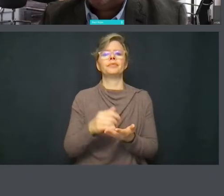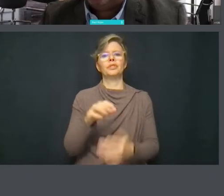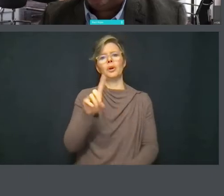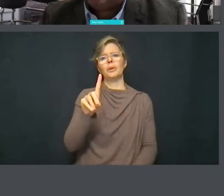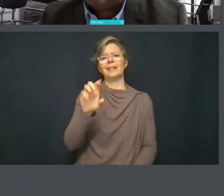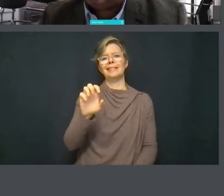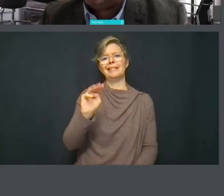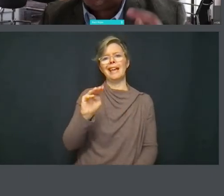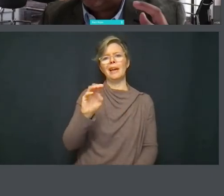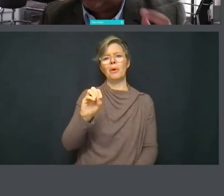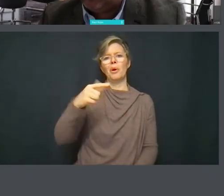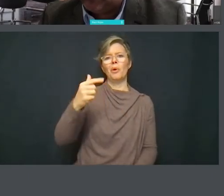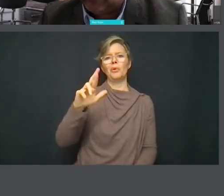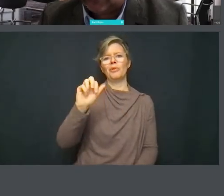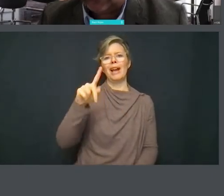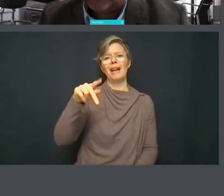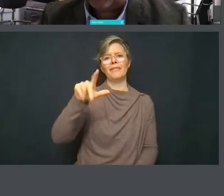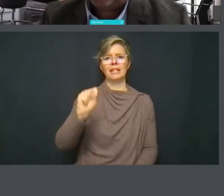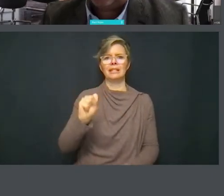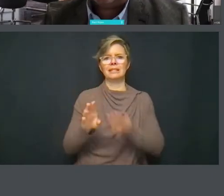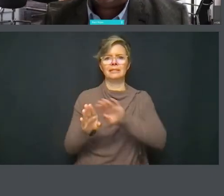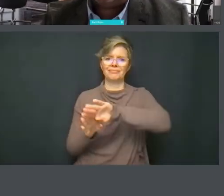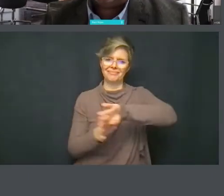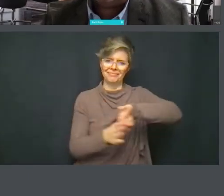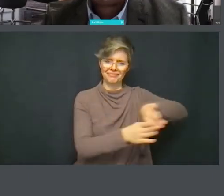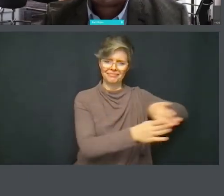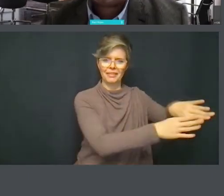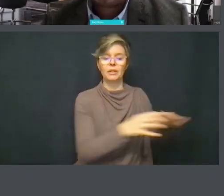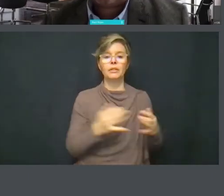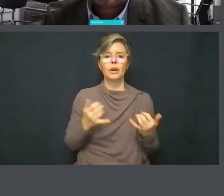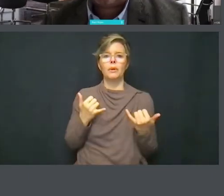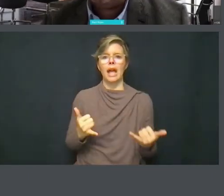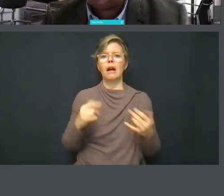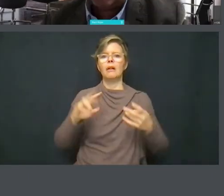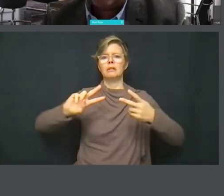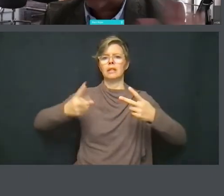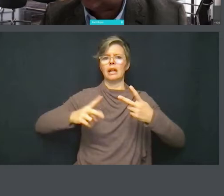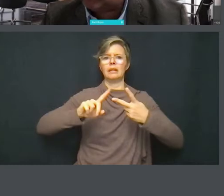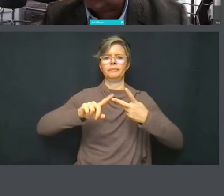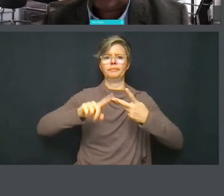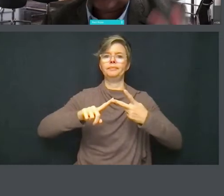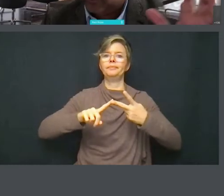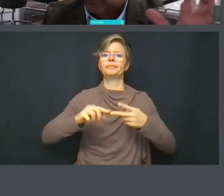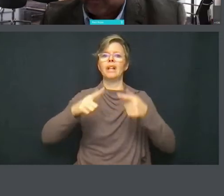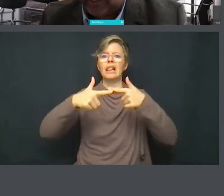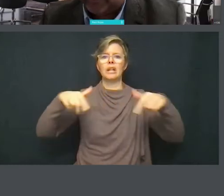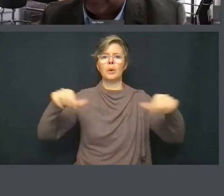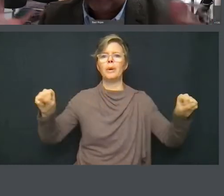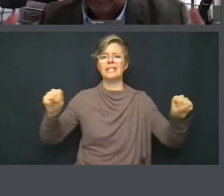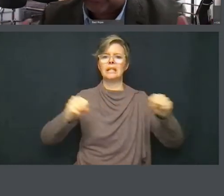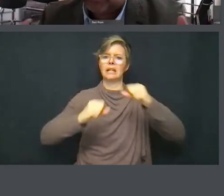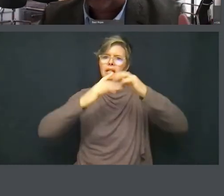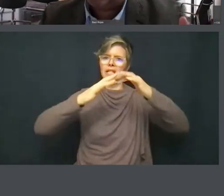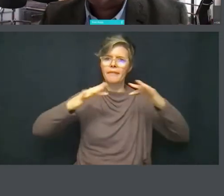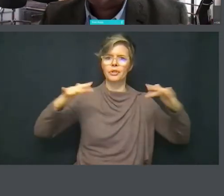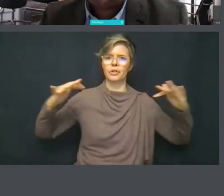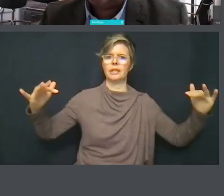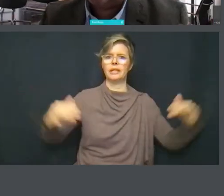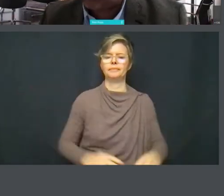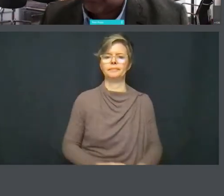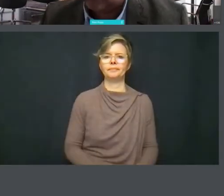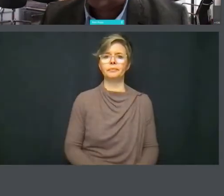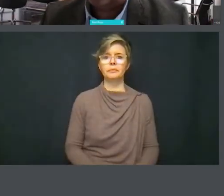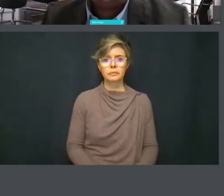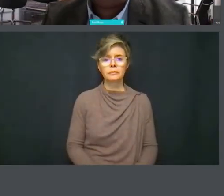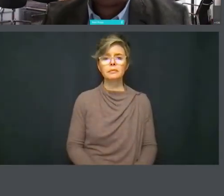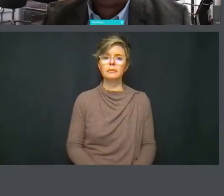and shift to thinking about concepts of linguistic diversity, right? So we see this across within monolingual populations